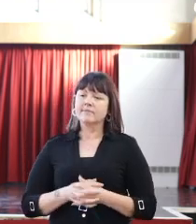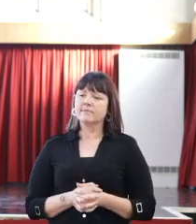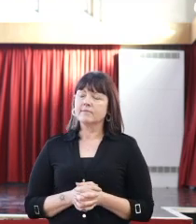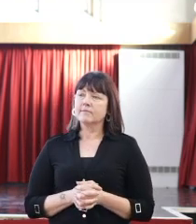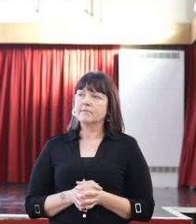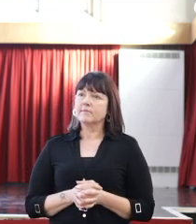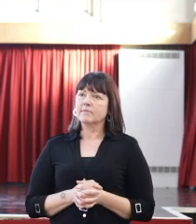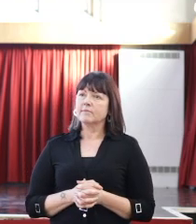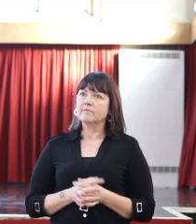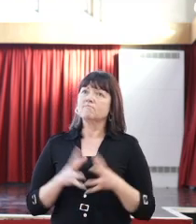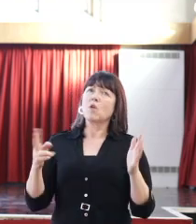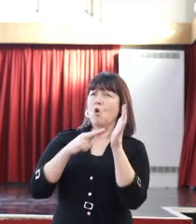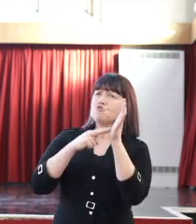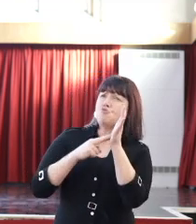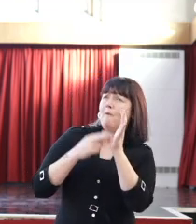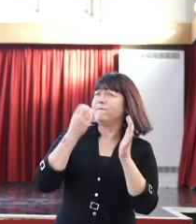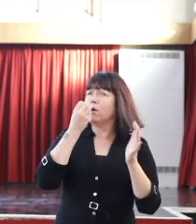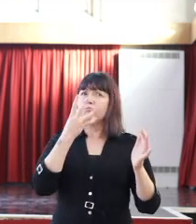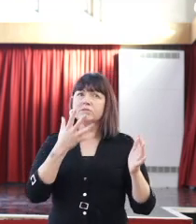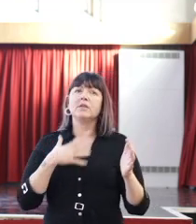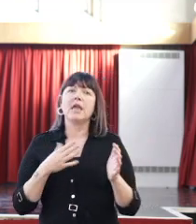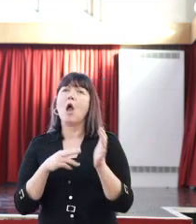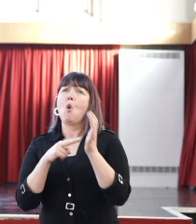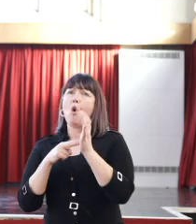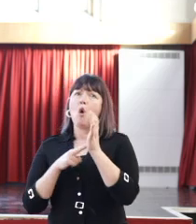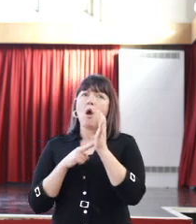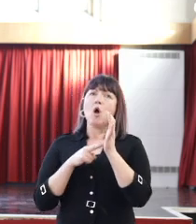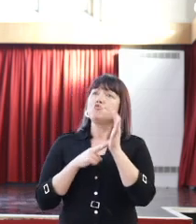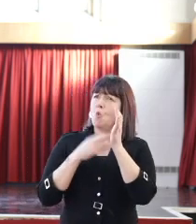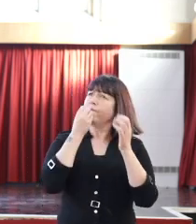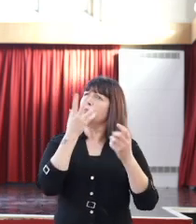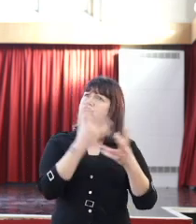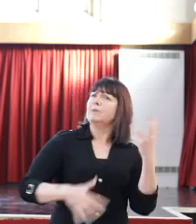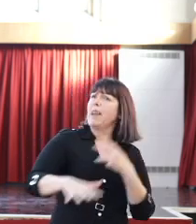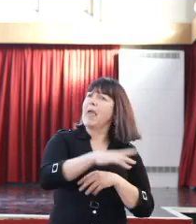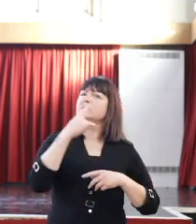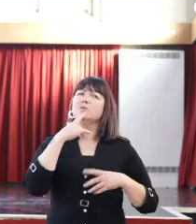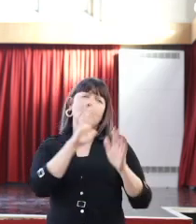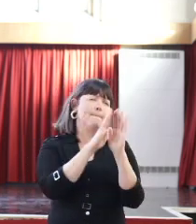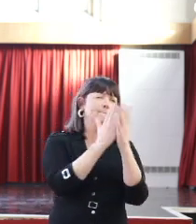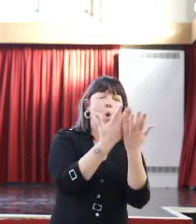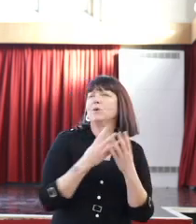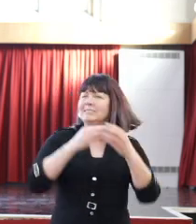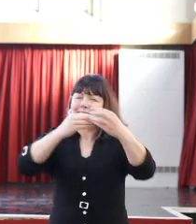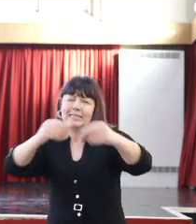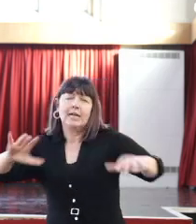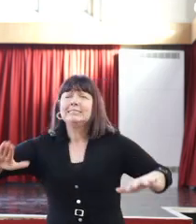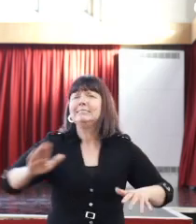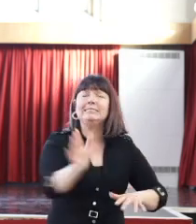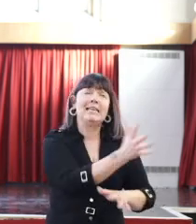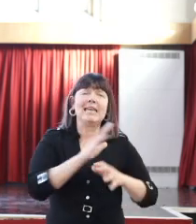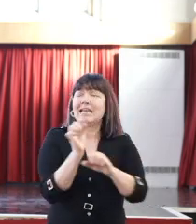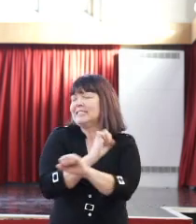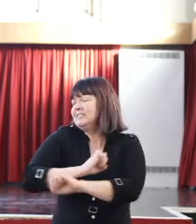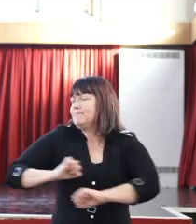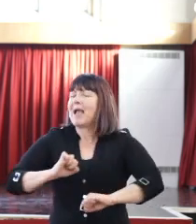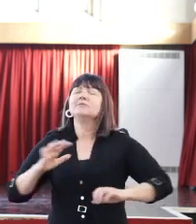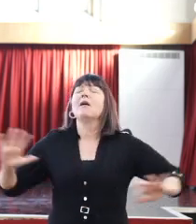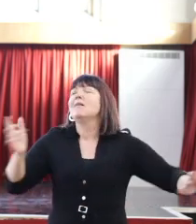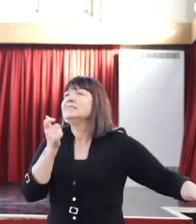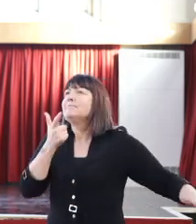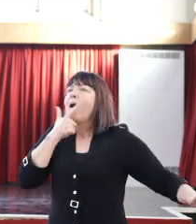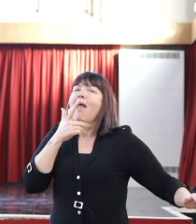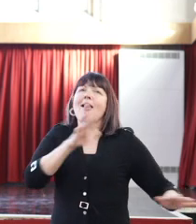Norfolk is a pretty place. I love the art, I love the pace. With books and friends and sea and space, its smiling eyes so warm.